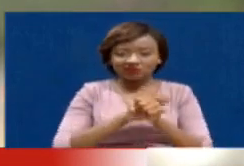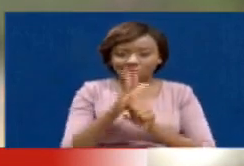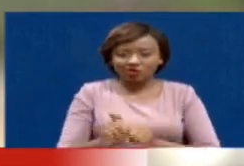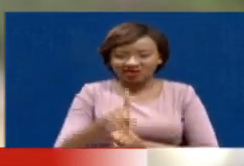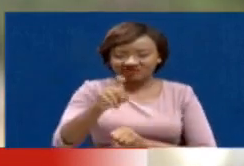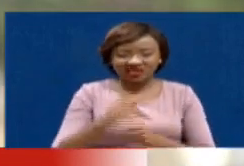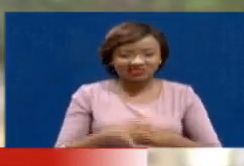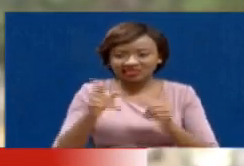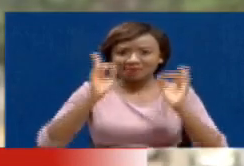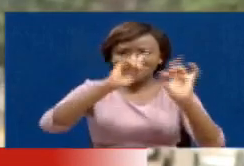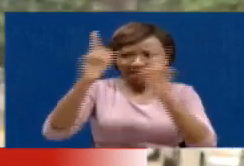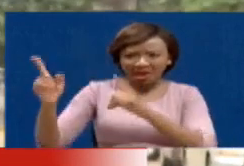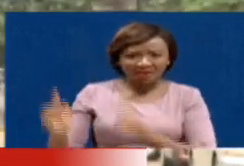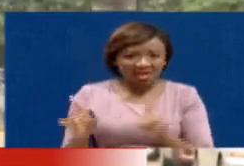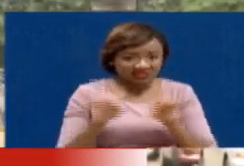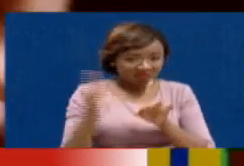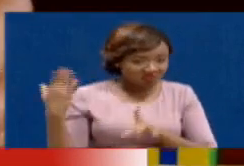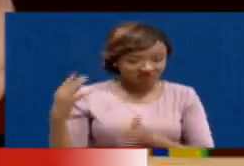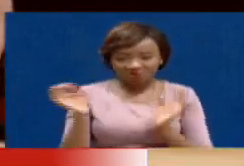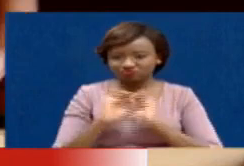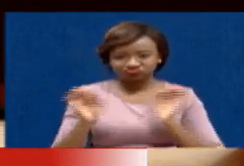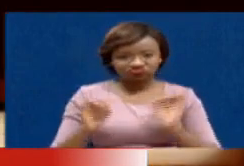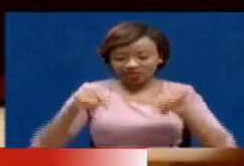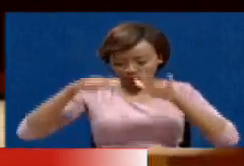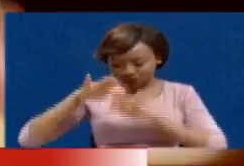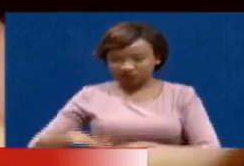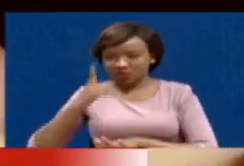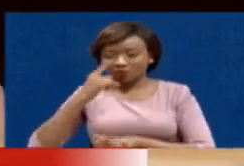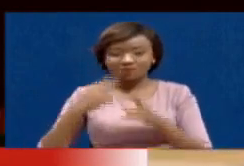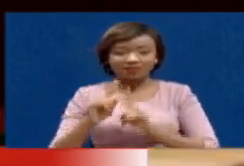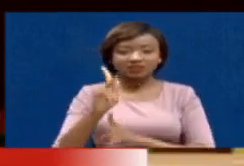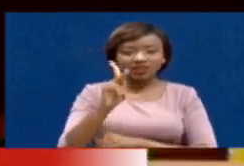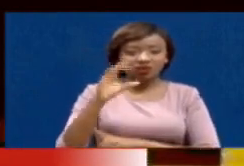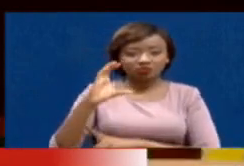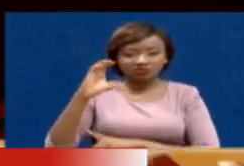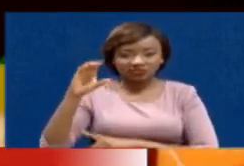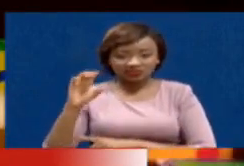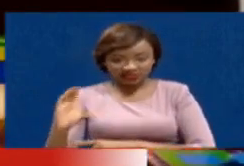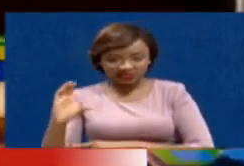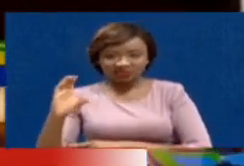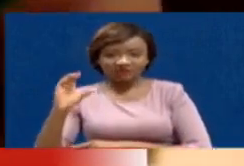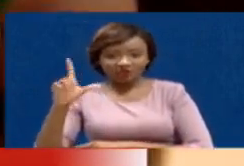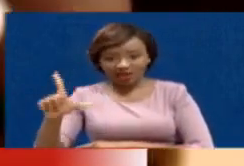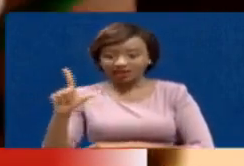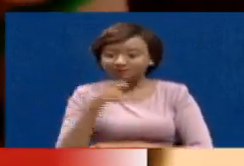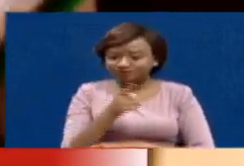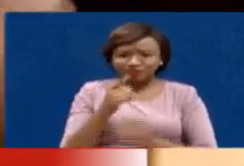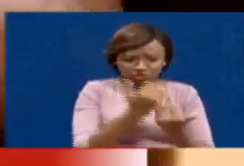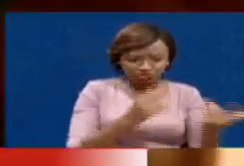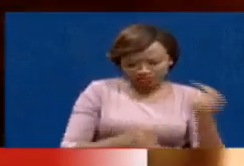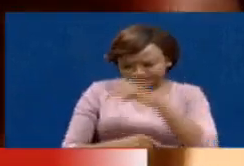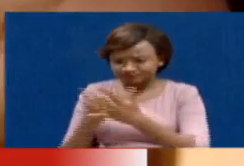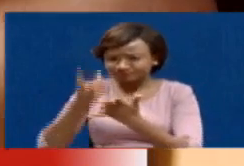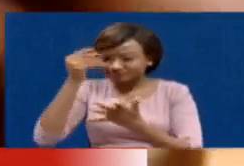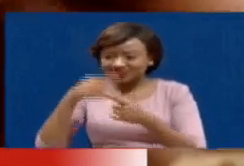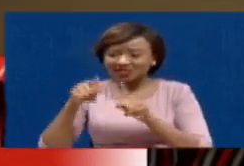pandemic, they cannot leave the house as they have always done. The Kenya Community Center for Learning, where Bradley and Andrew learn, is also closed for